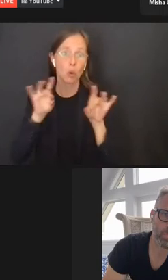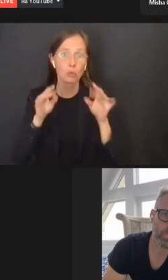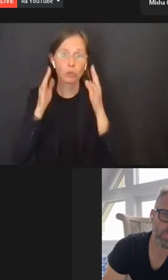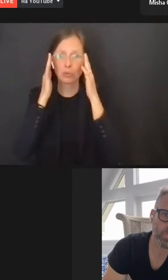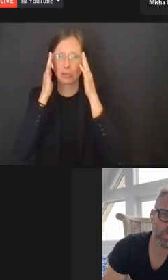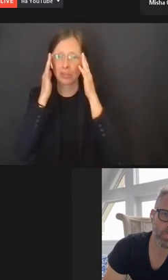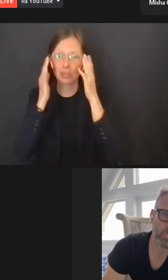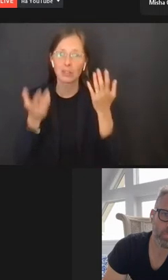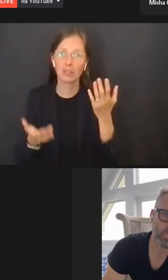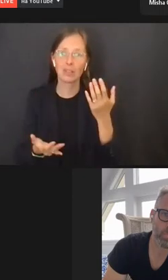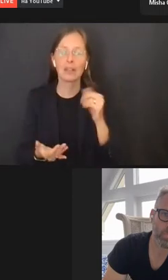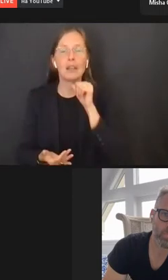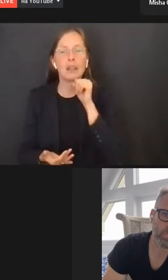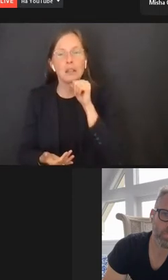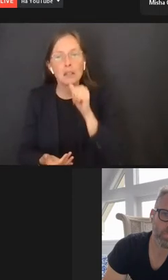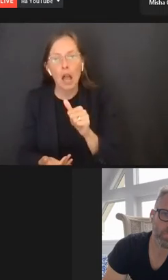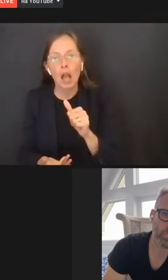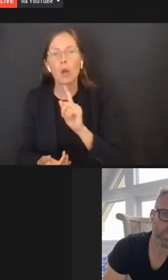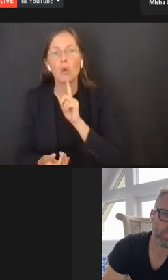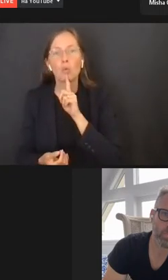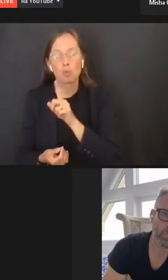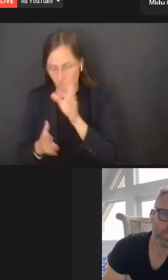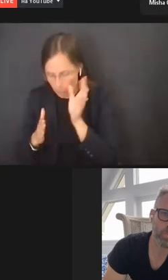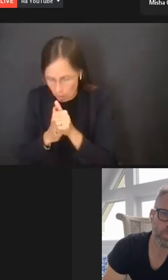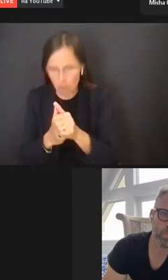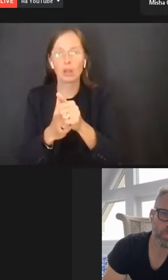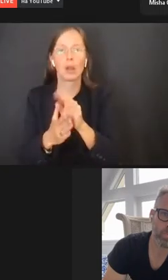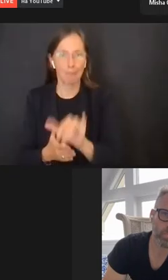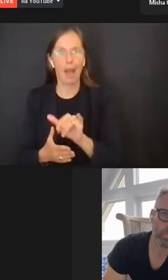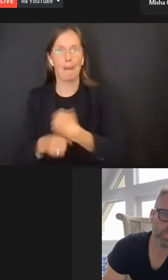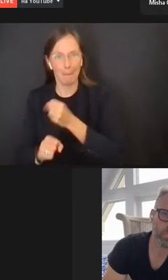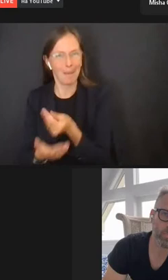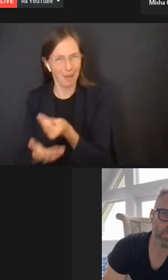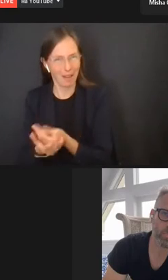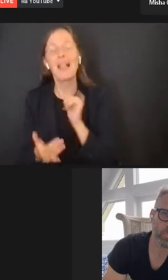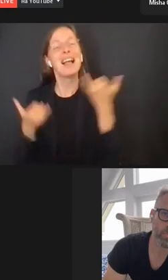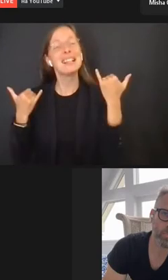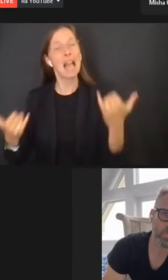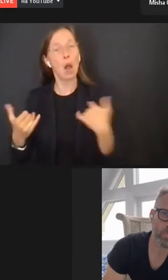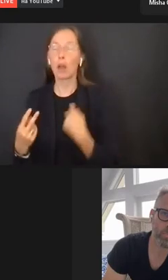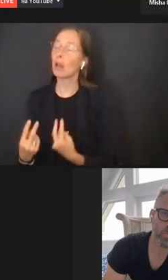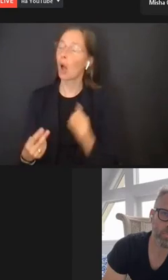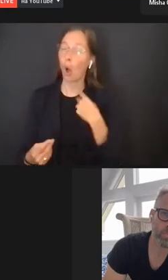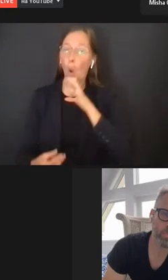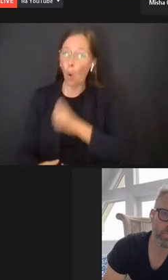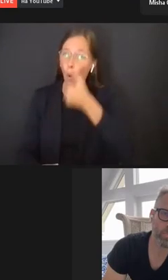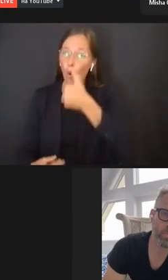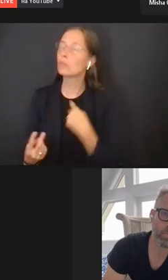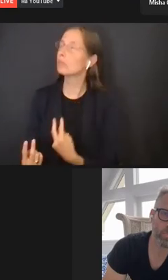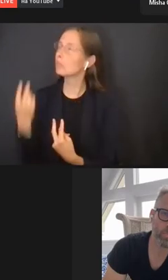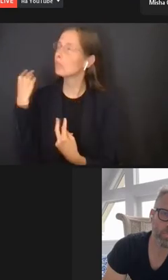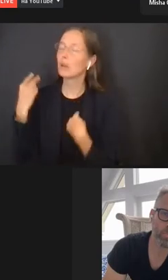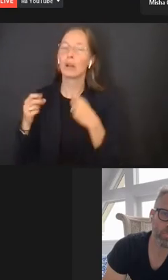weren't so quite so driven by making money, if that makes sense. I think I'm like, as I'm getting older, I'm able to formulate